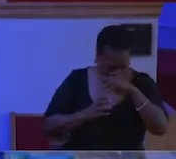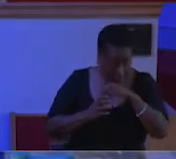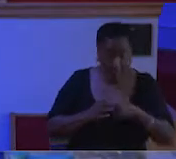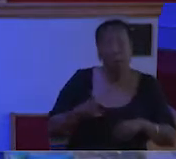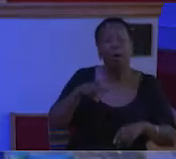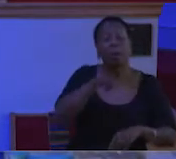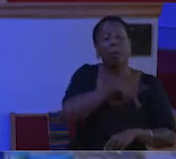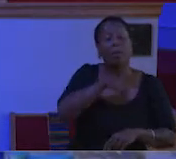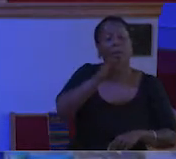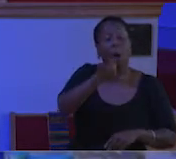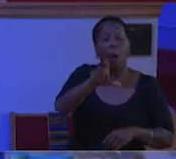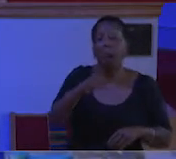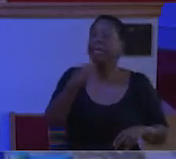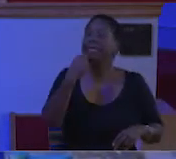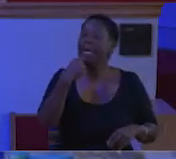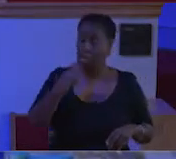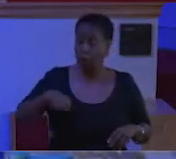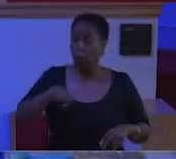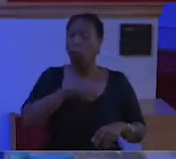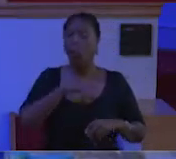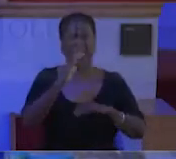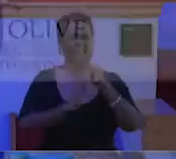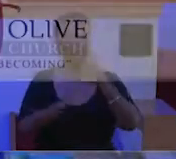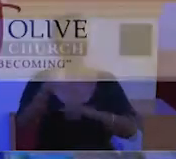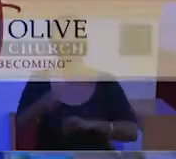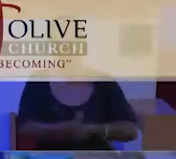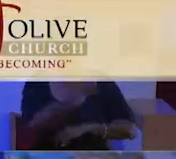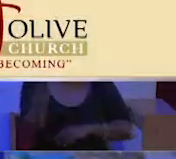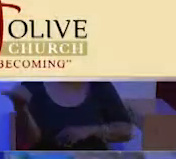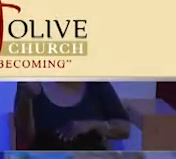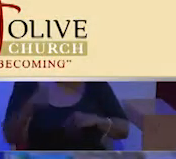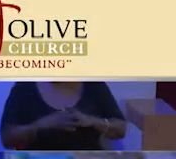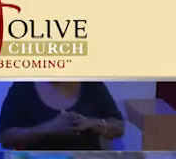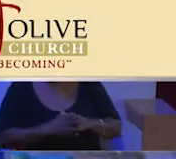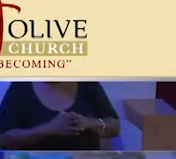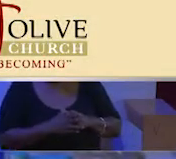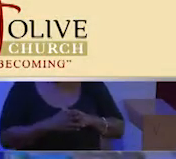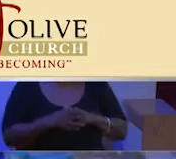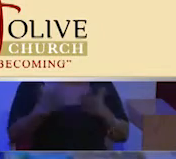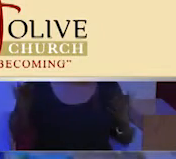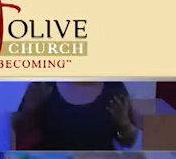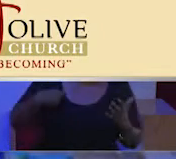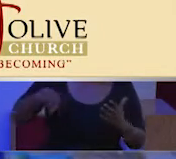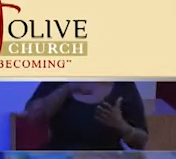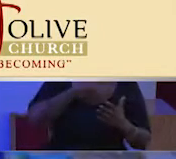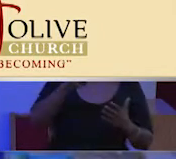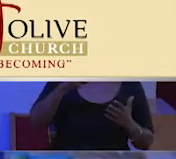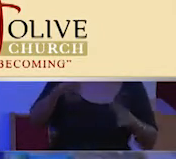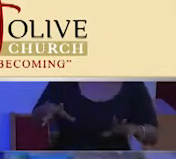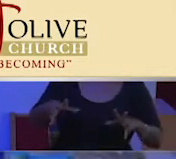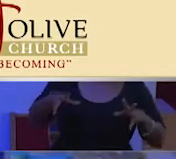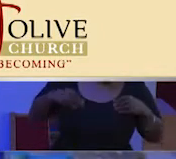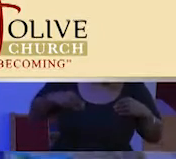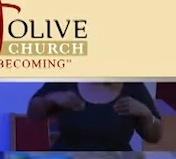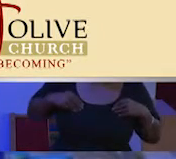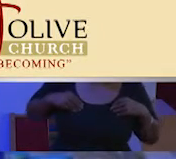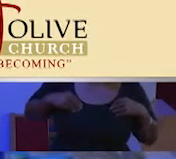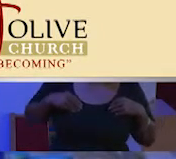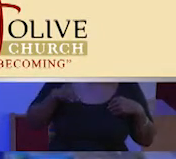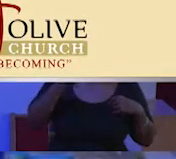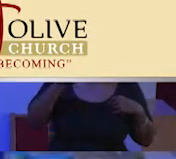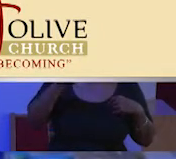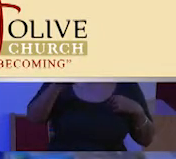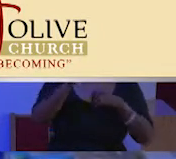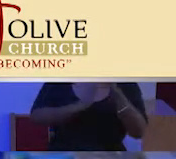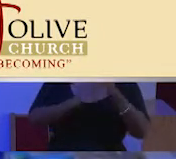Paul here says that we console others, or rather, we receive the consolation